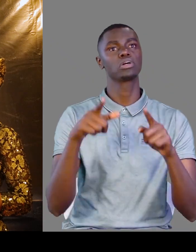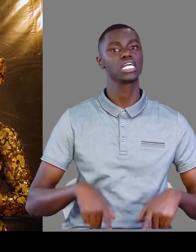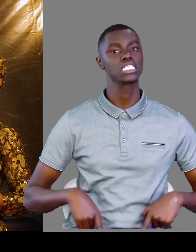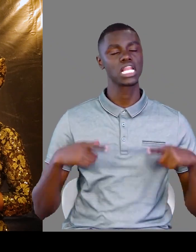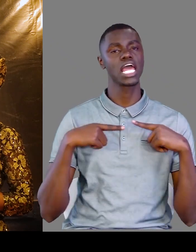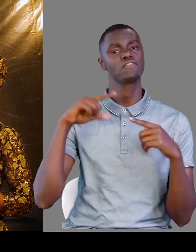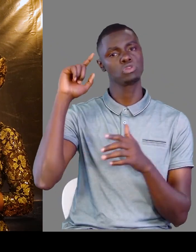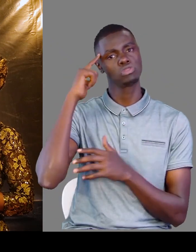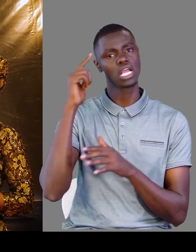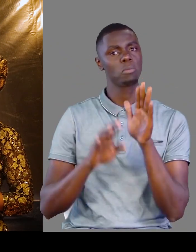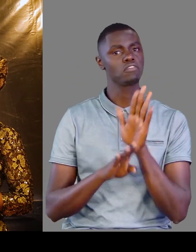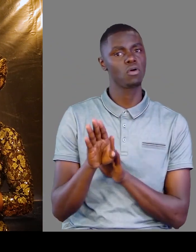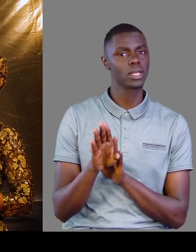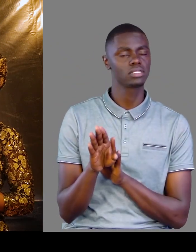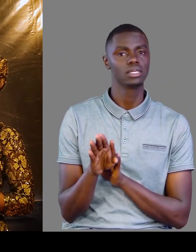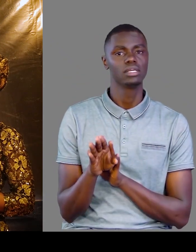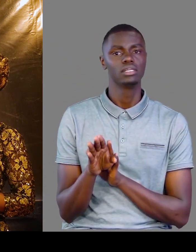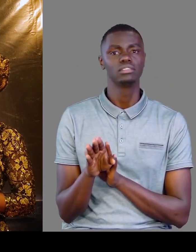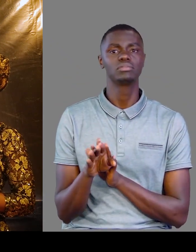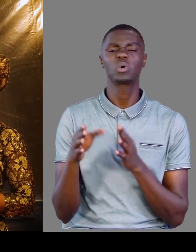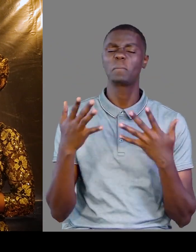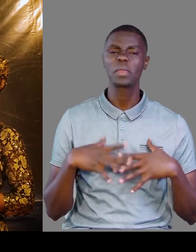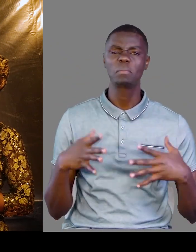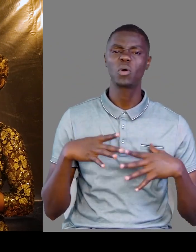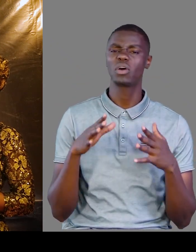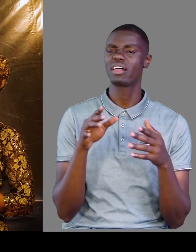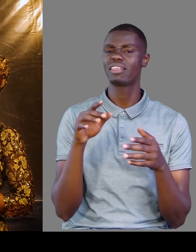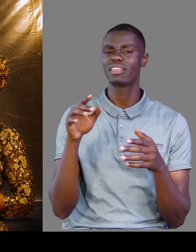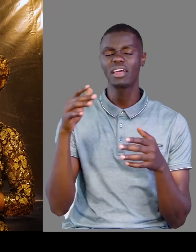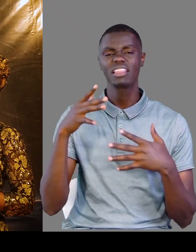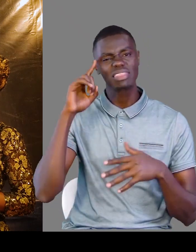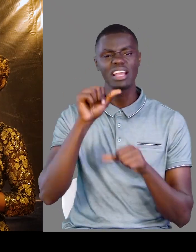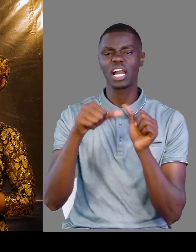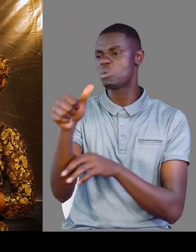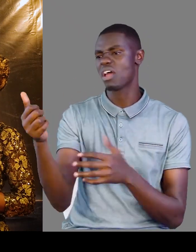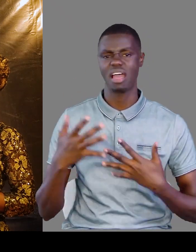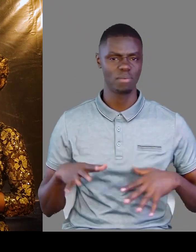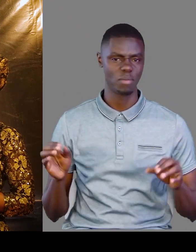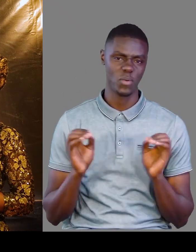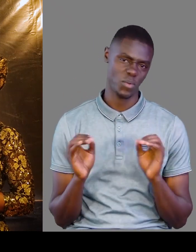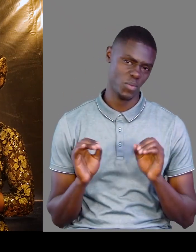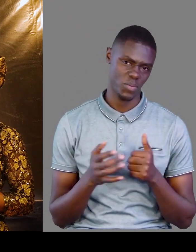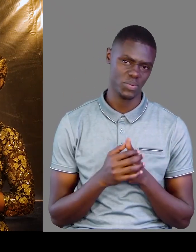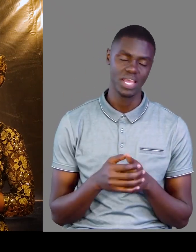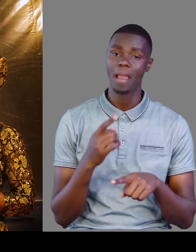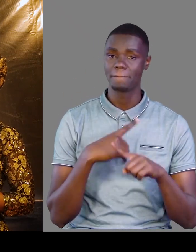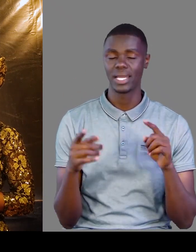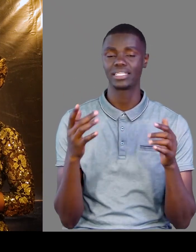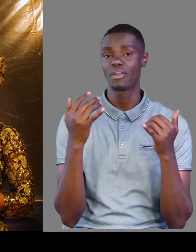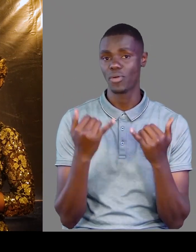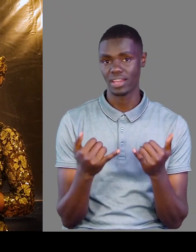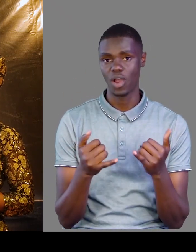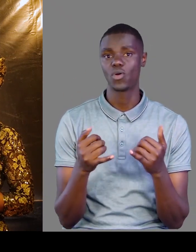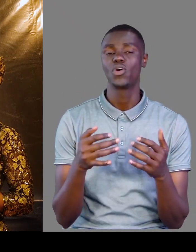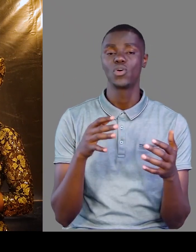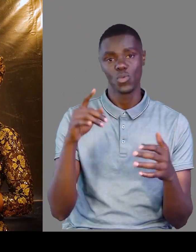think of development, very rarely do people think about other people, right? But now when you think also of persons with disability, when you think of